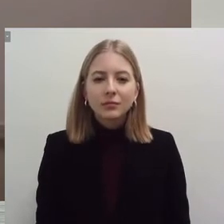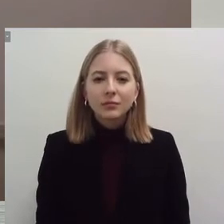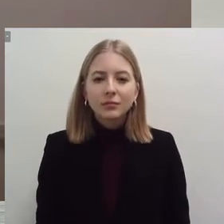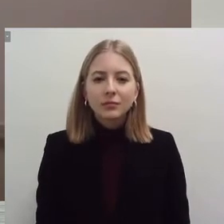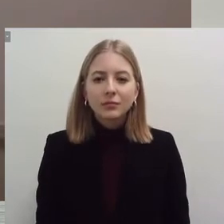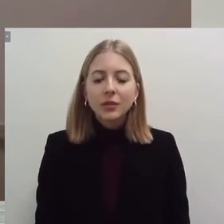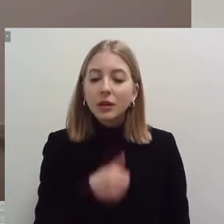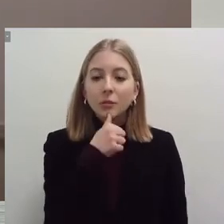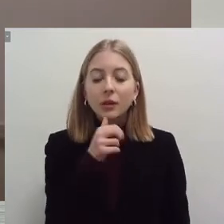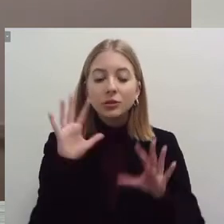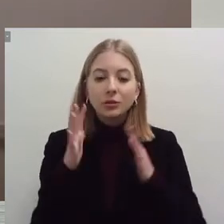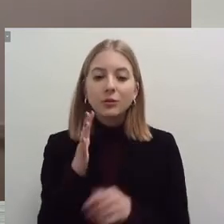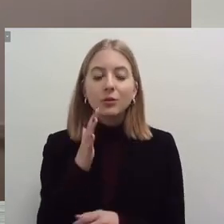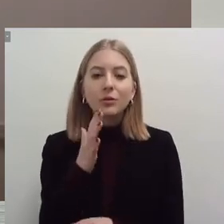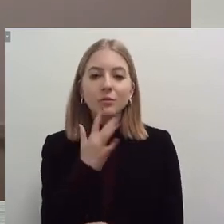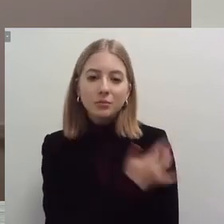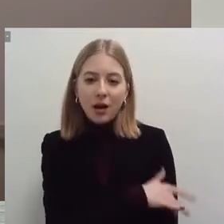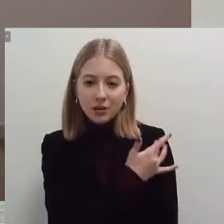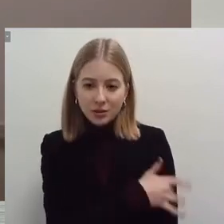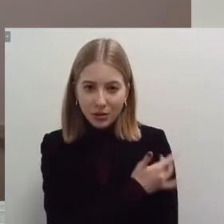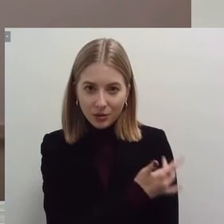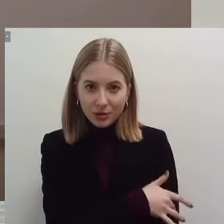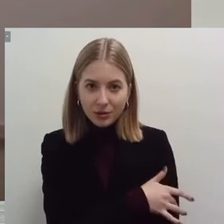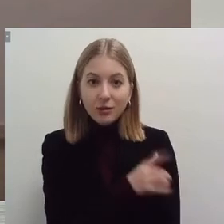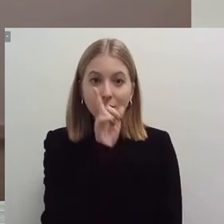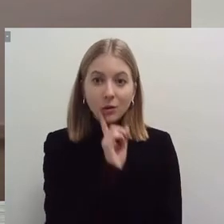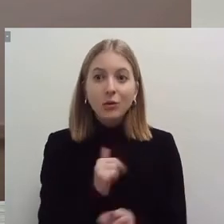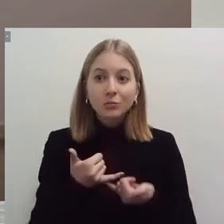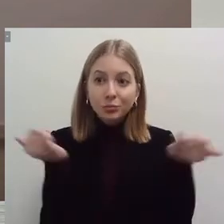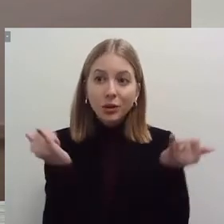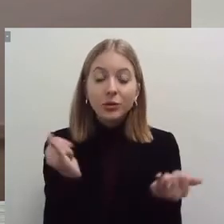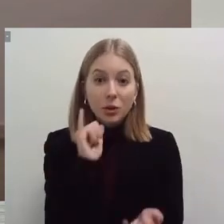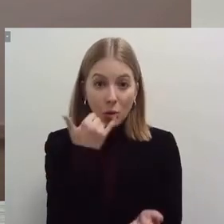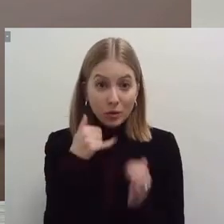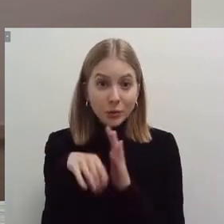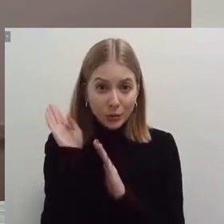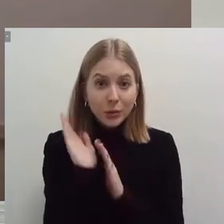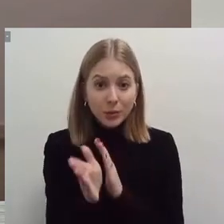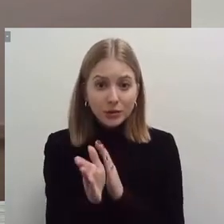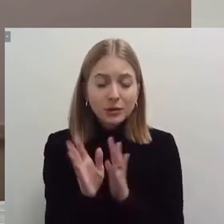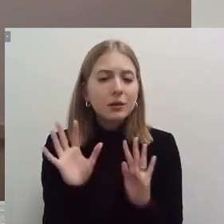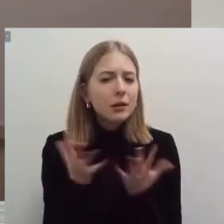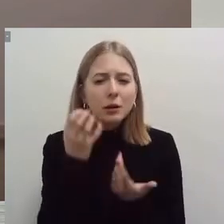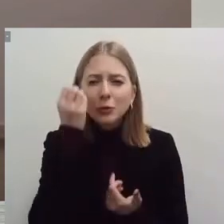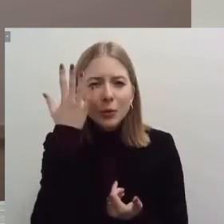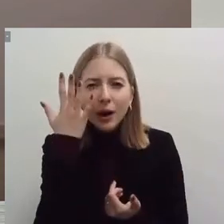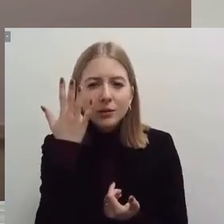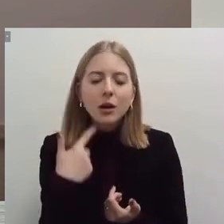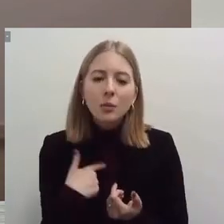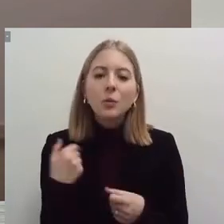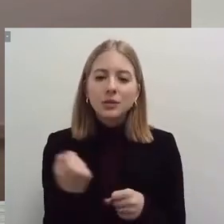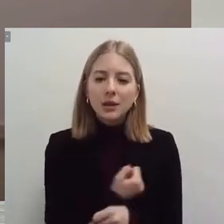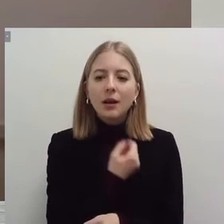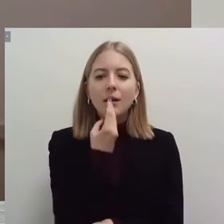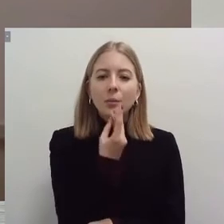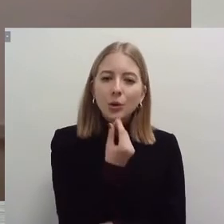without costs. So we need, for example, enough resources in child protection so